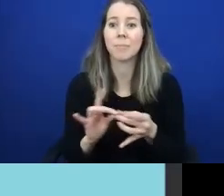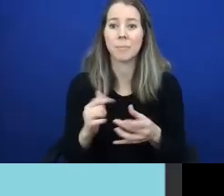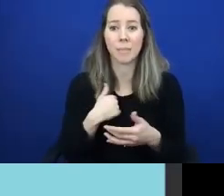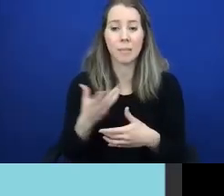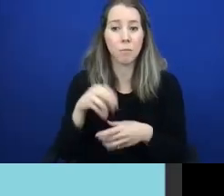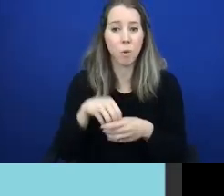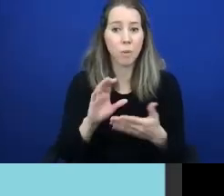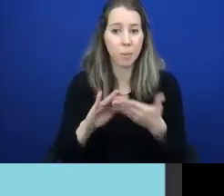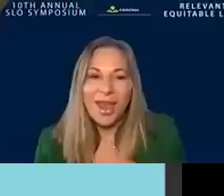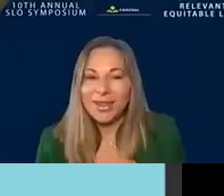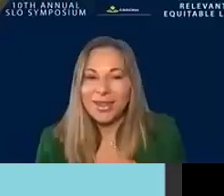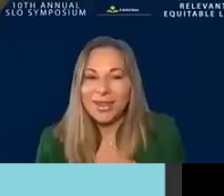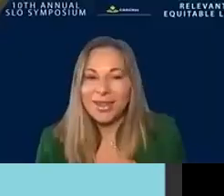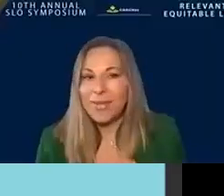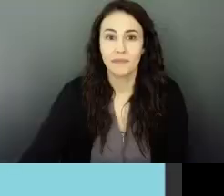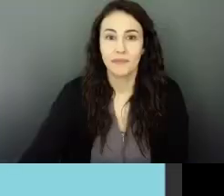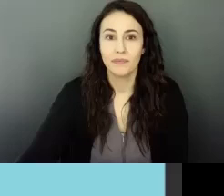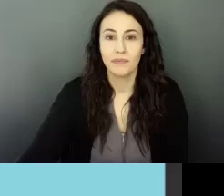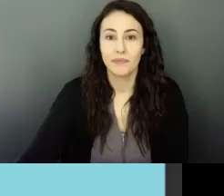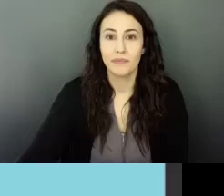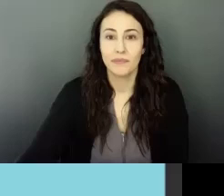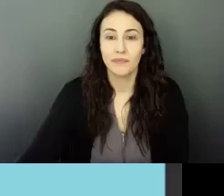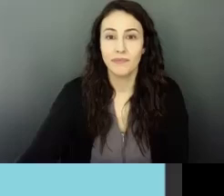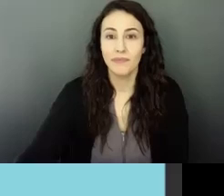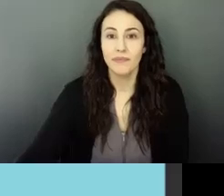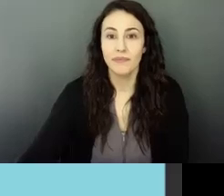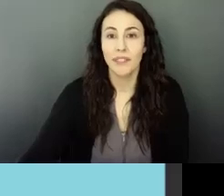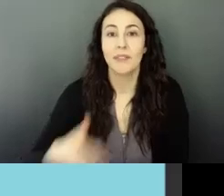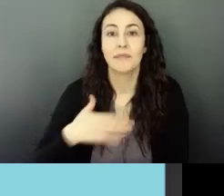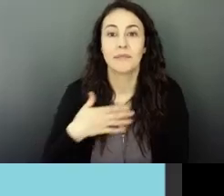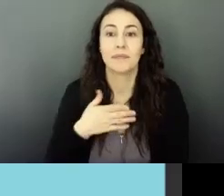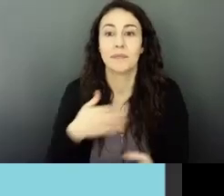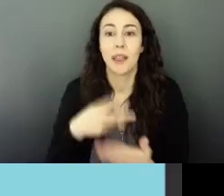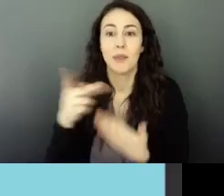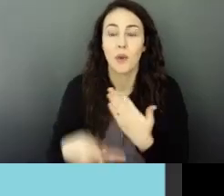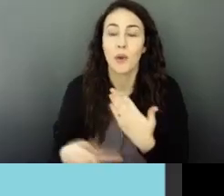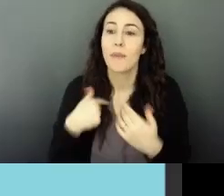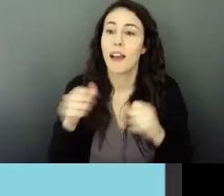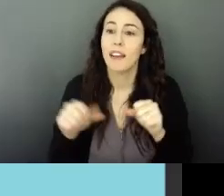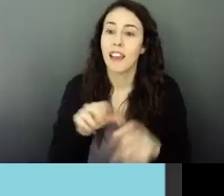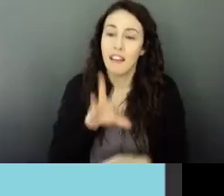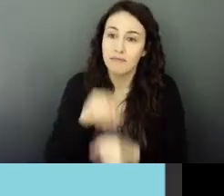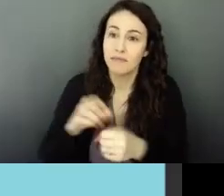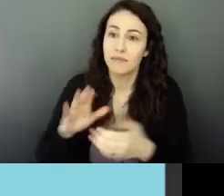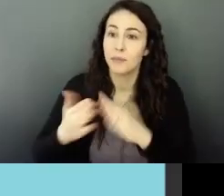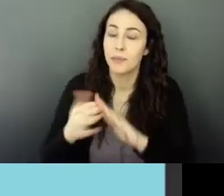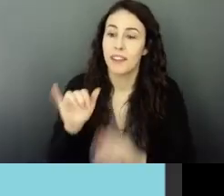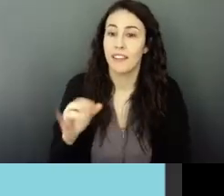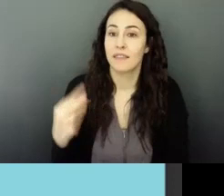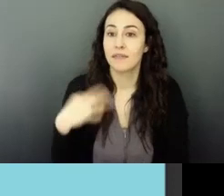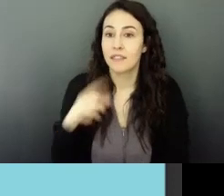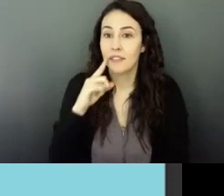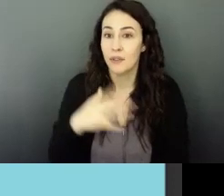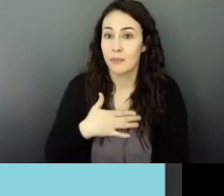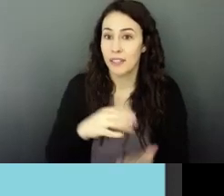My Path program really gets me time to be involved in the community. And that's really beneficial for my students because I